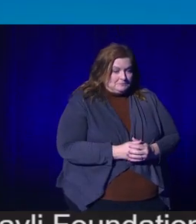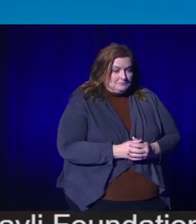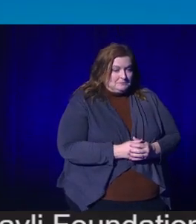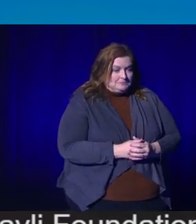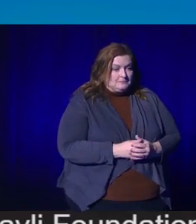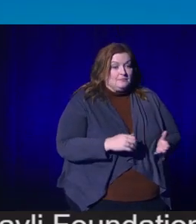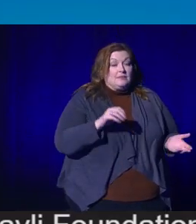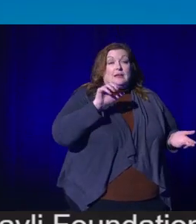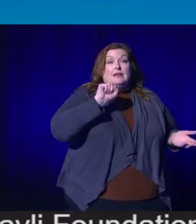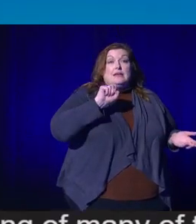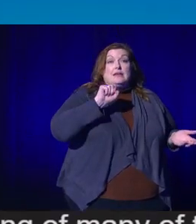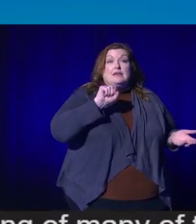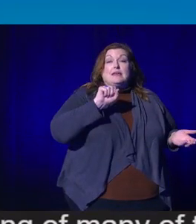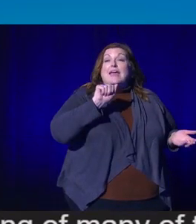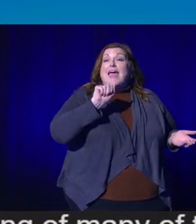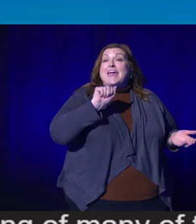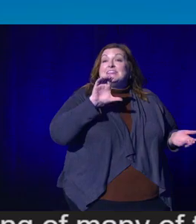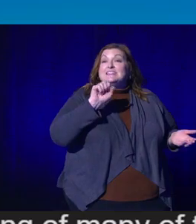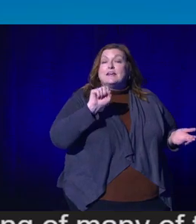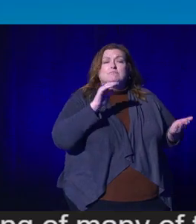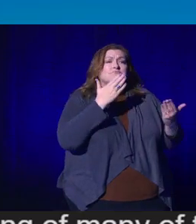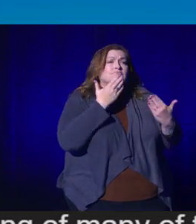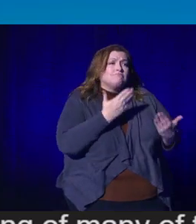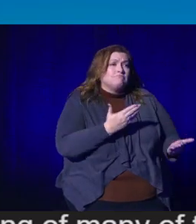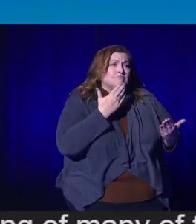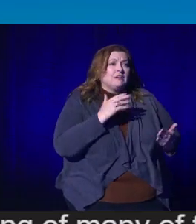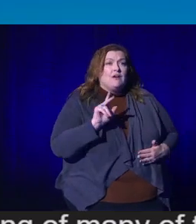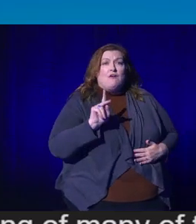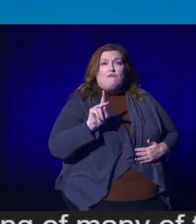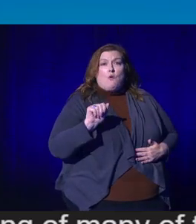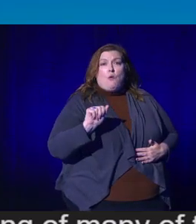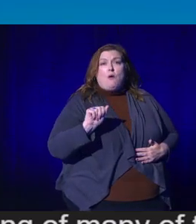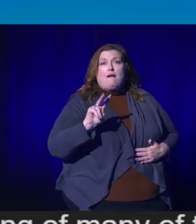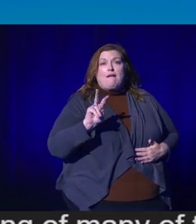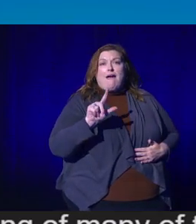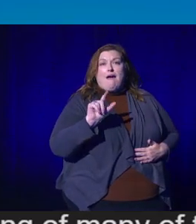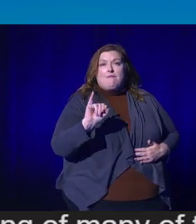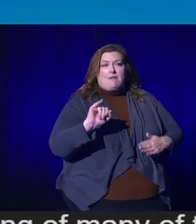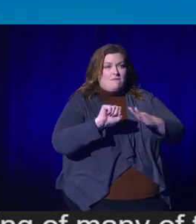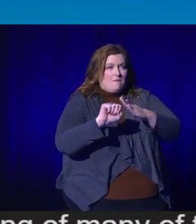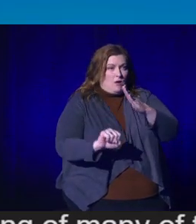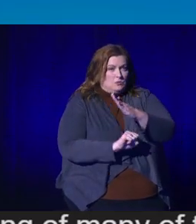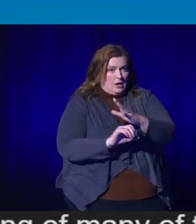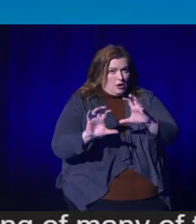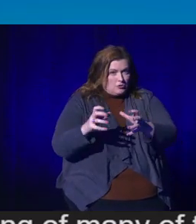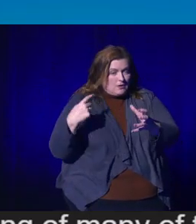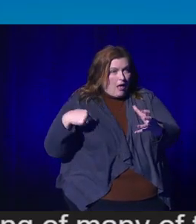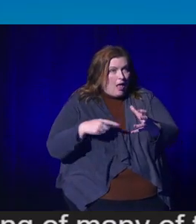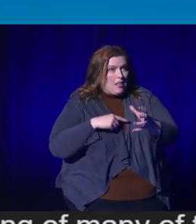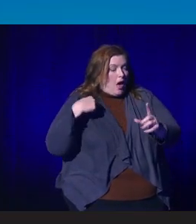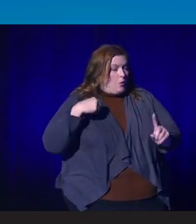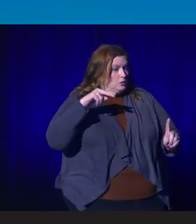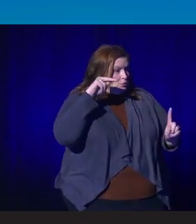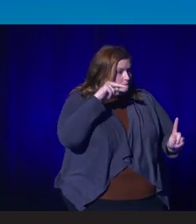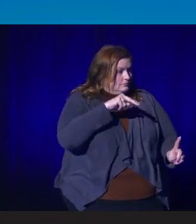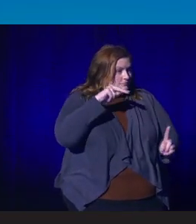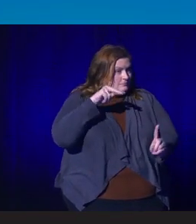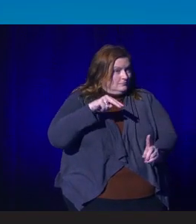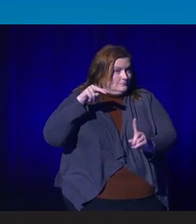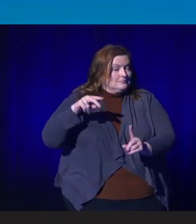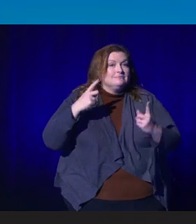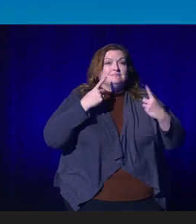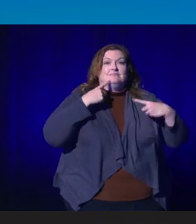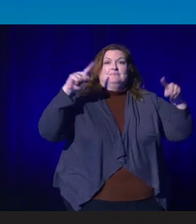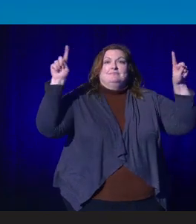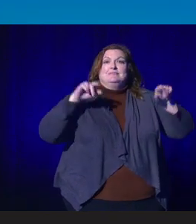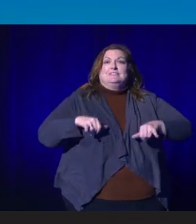The ACS is grateful to the Kavli Foundation for enabling us to highlight the achievements of outstanding researchers in the